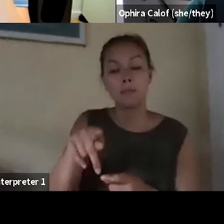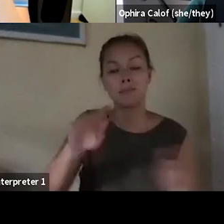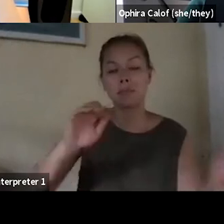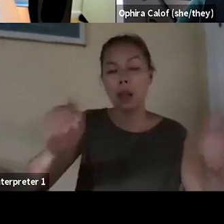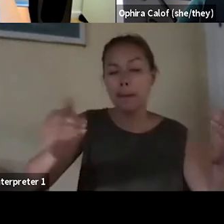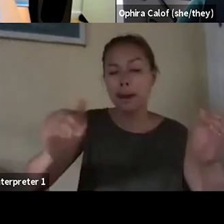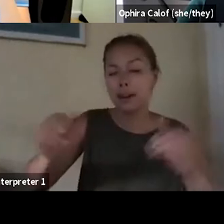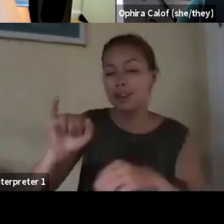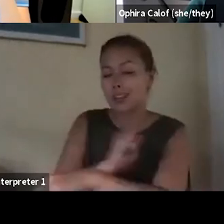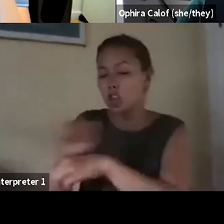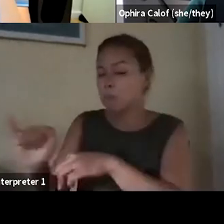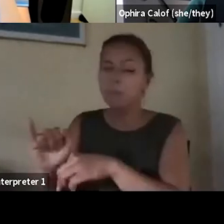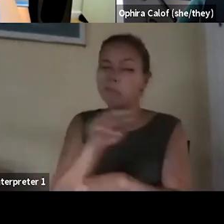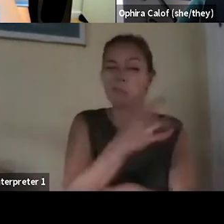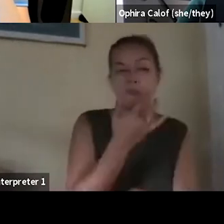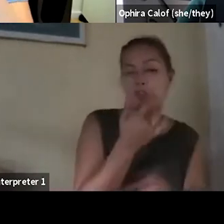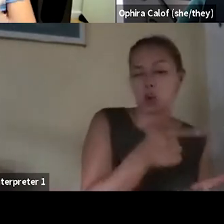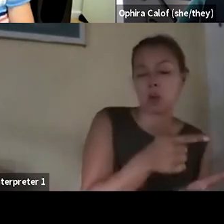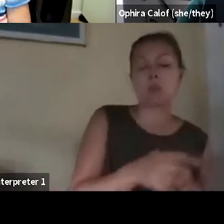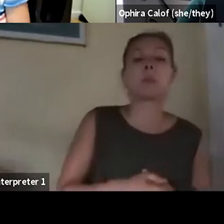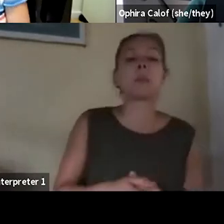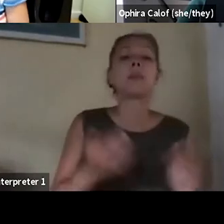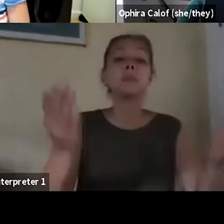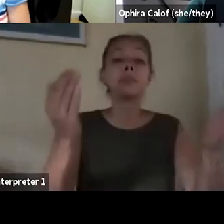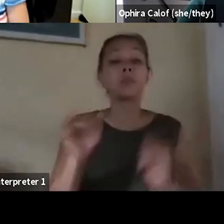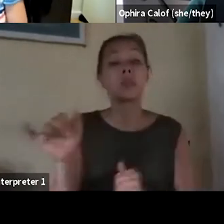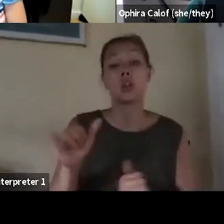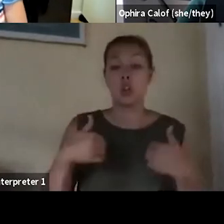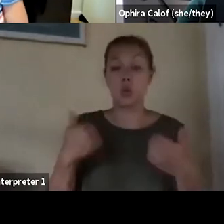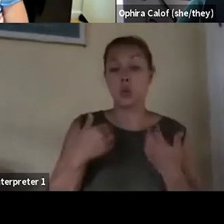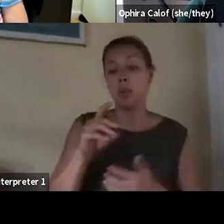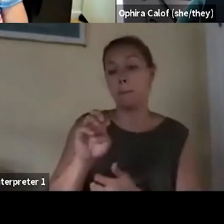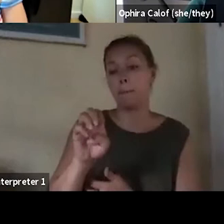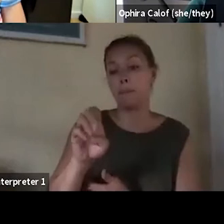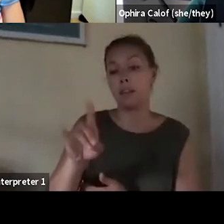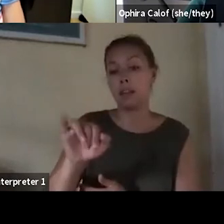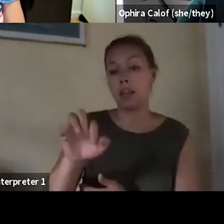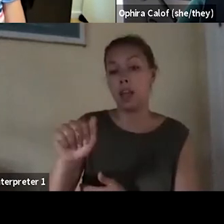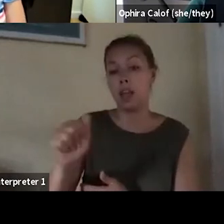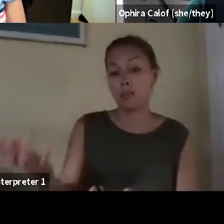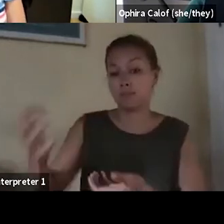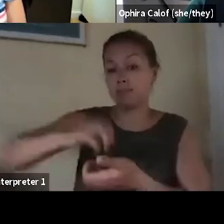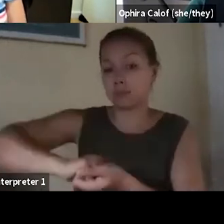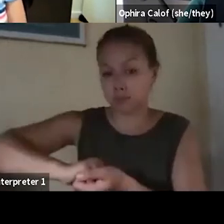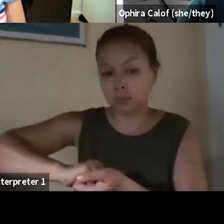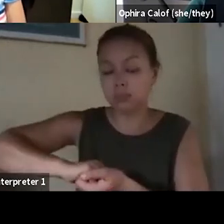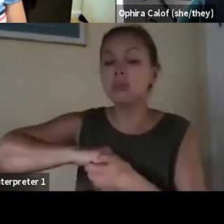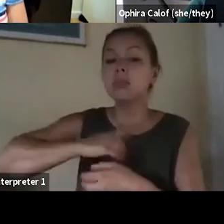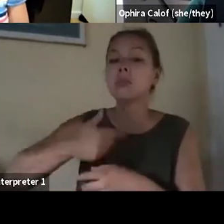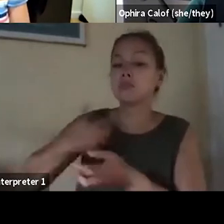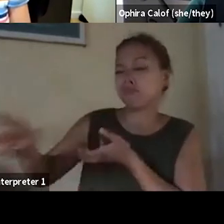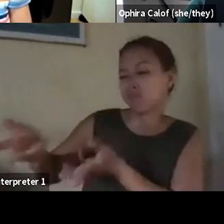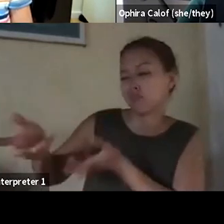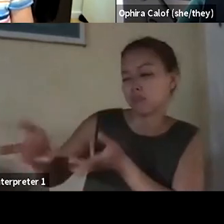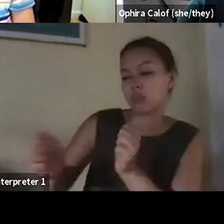couple initiatives with the Youth Media Alliance as one of their board members. One is called the YMA Student Webinars, and that hopes to